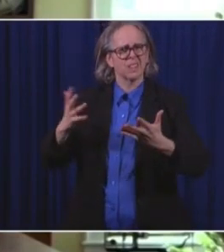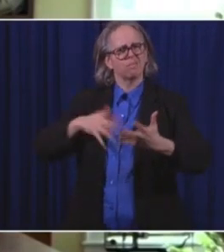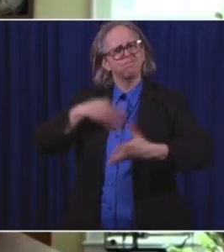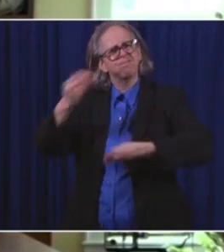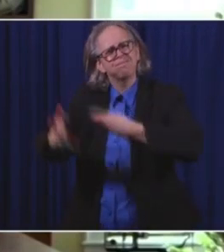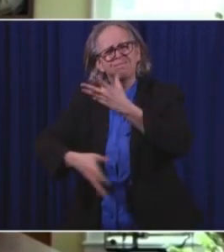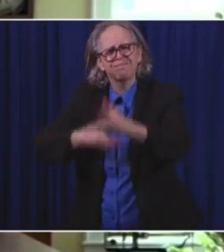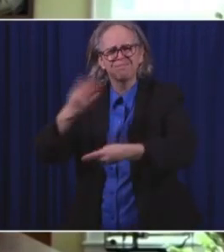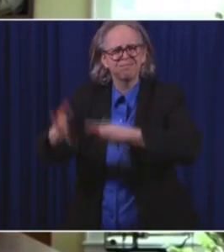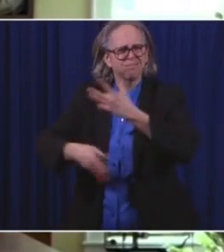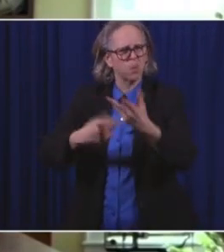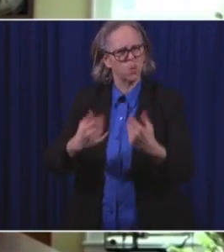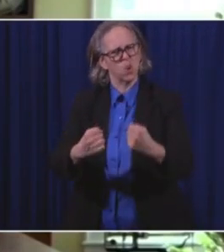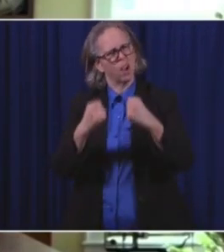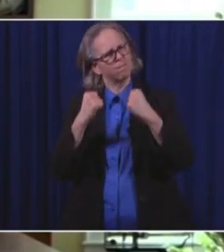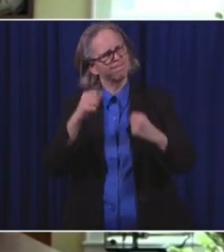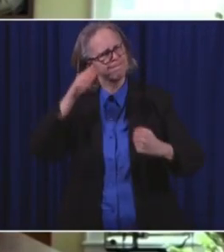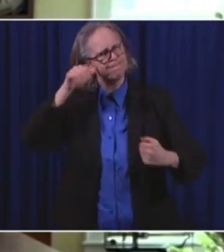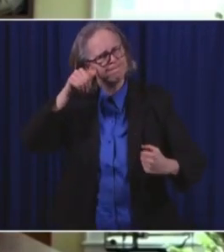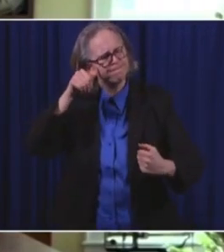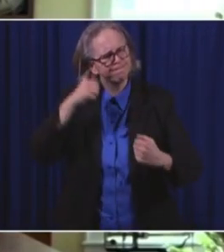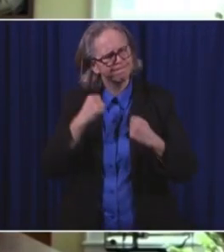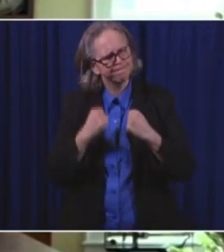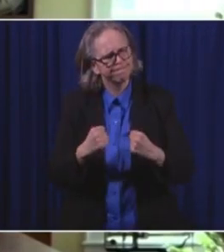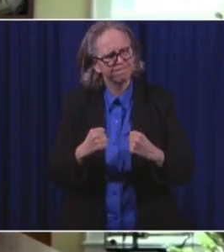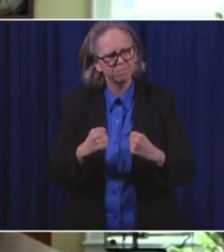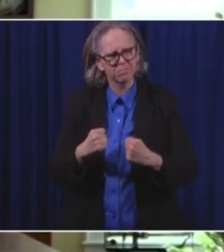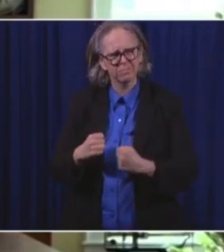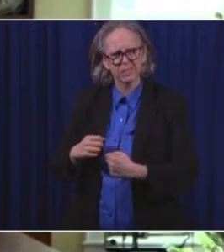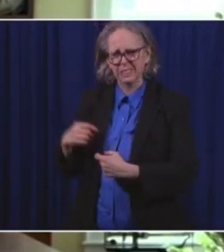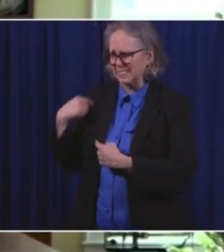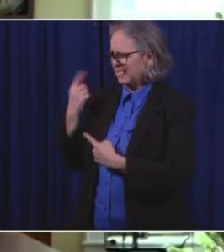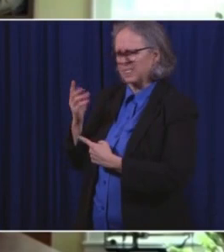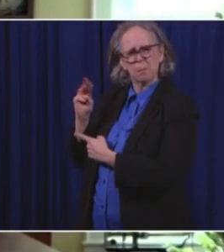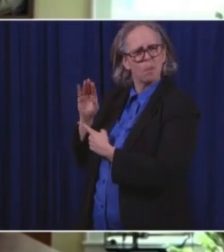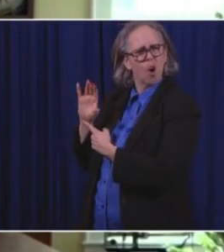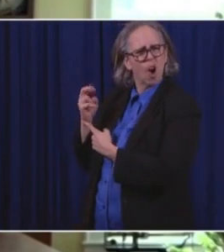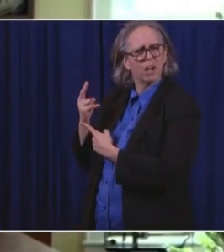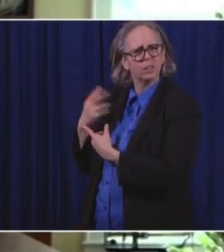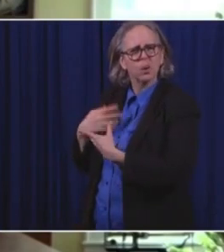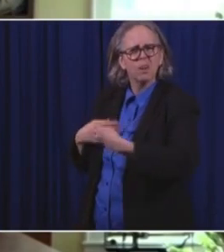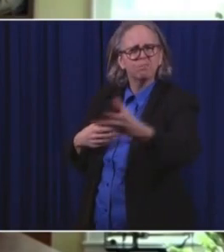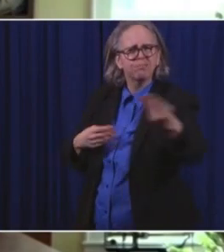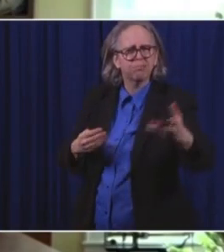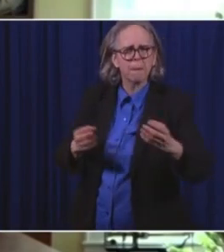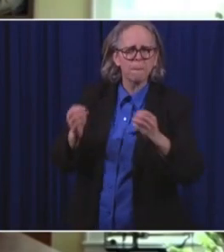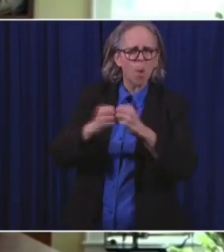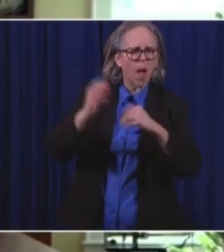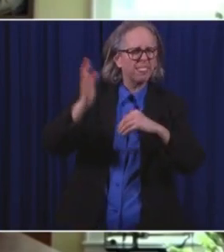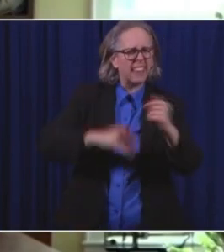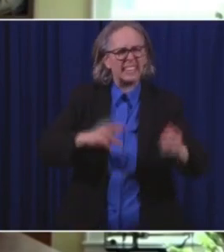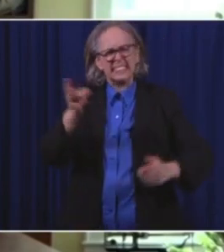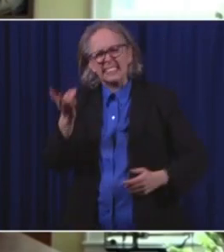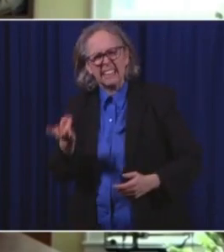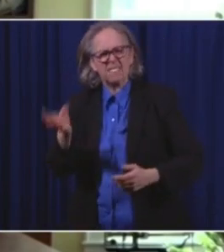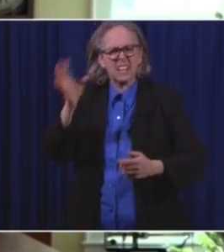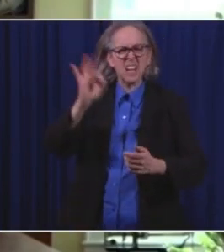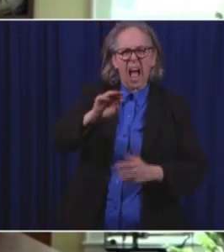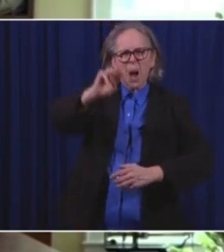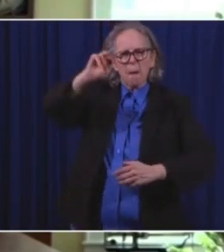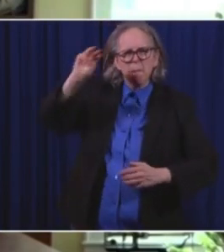March, the Ohio National Guard has just distributed more than 79 million pounds of food around